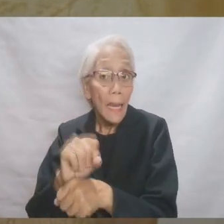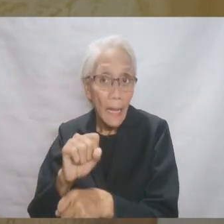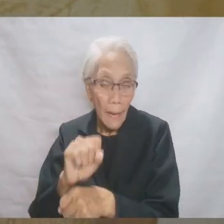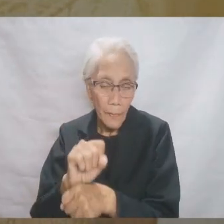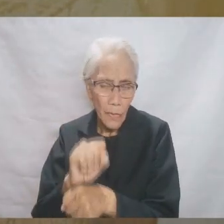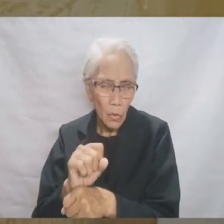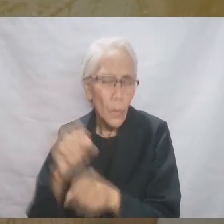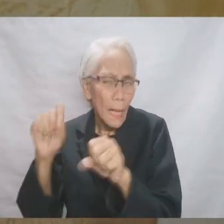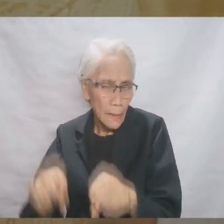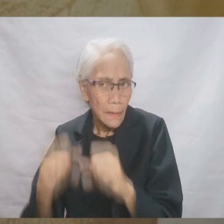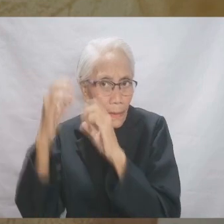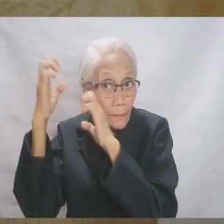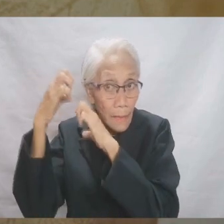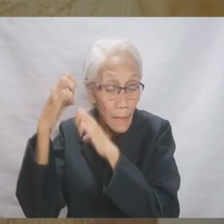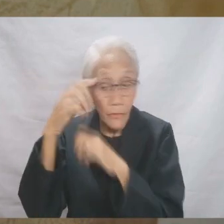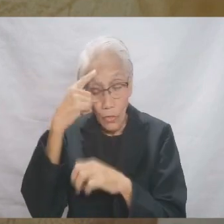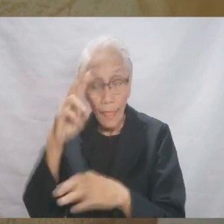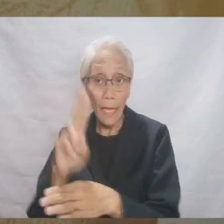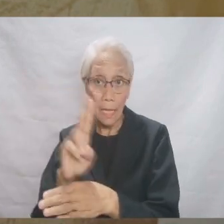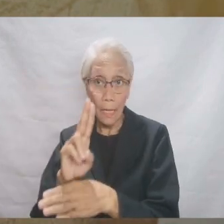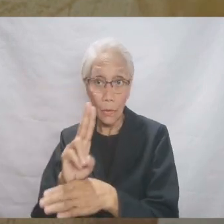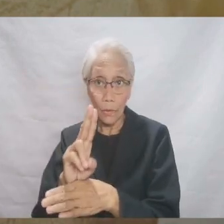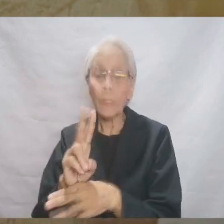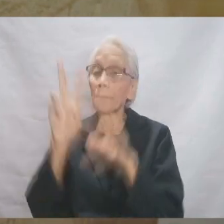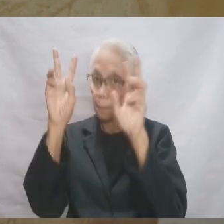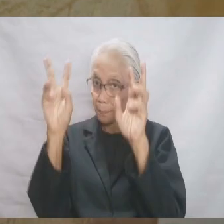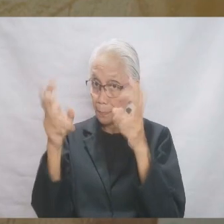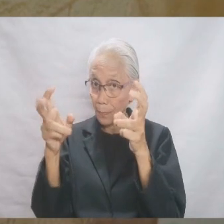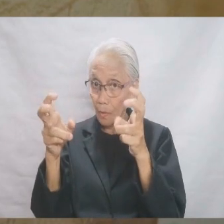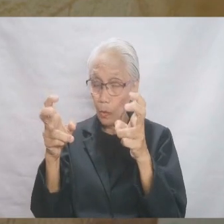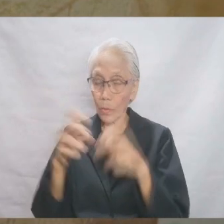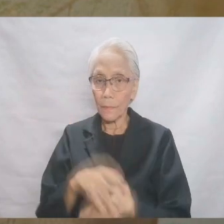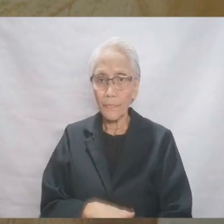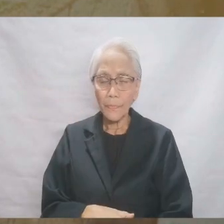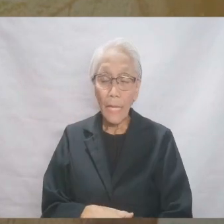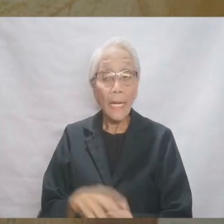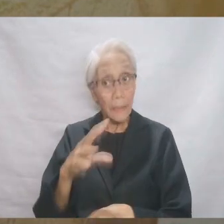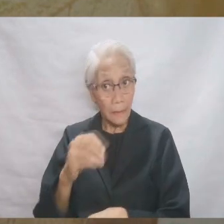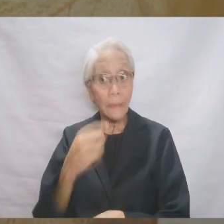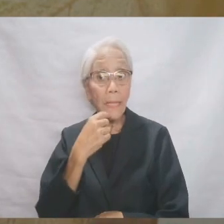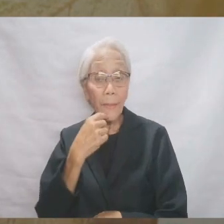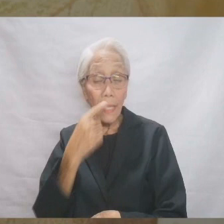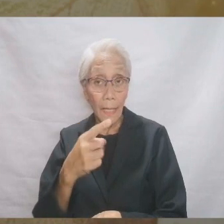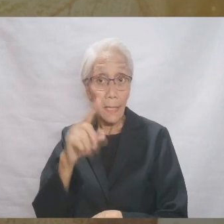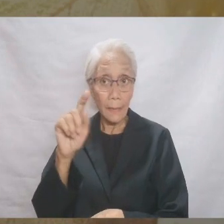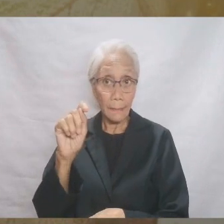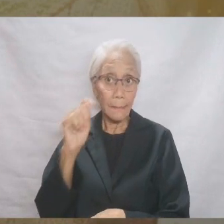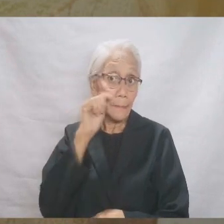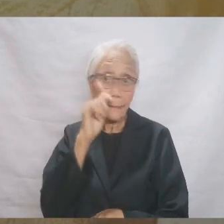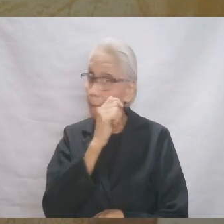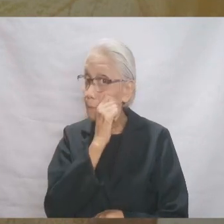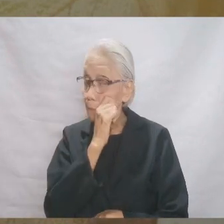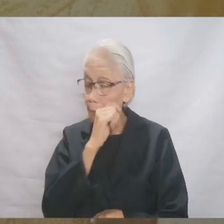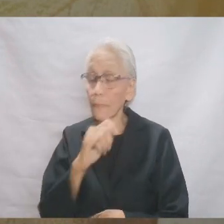be presumptuously expected from their use." End of quote. At sinabi rin ni Santa